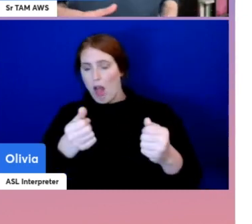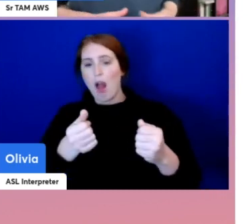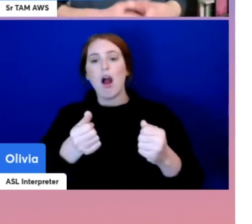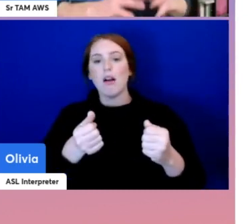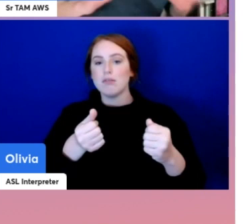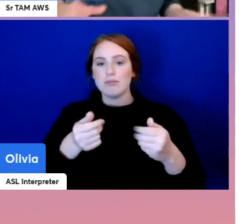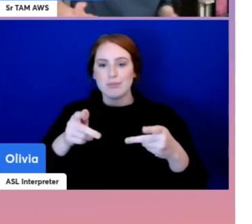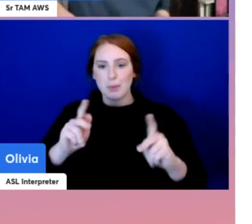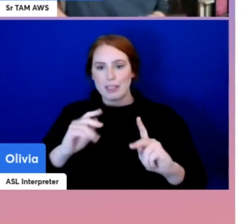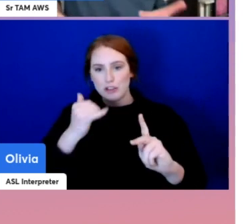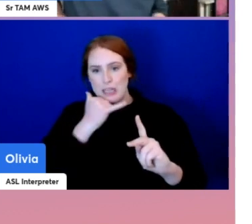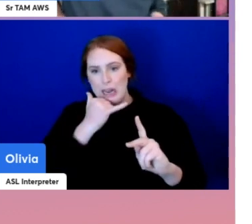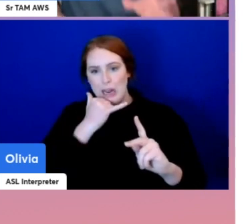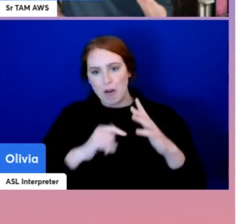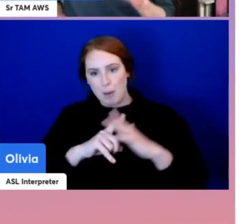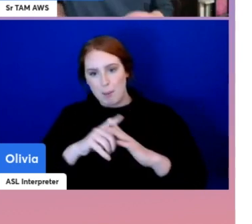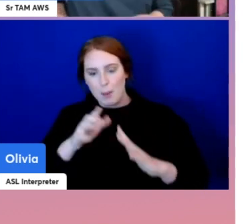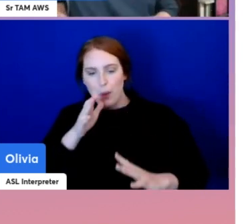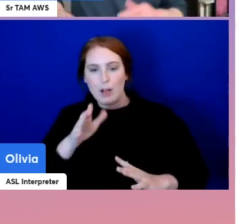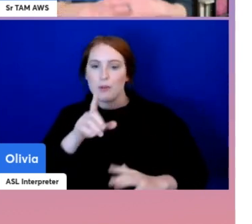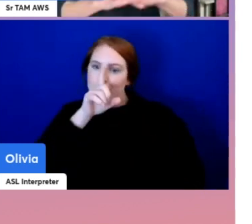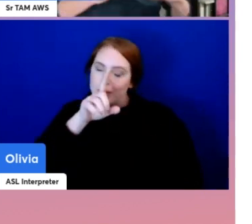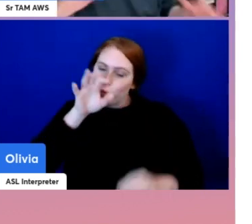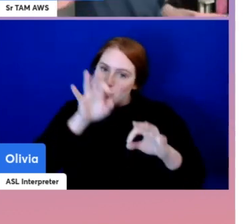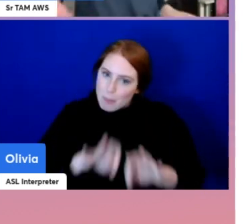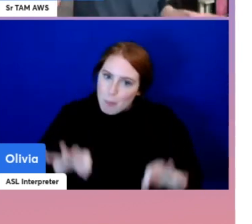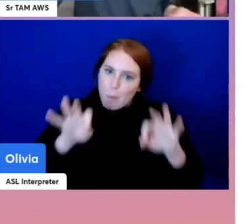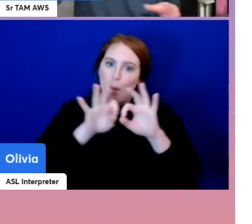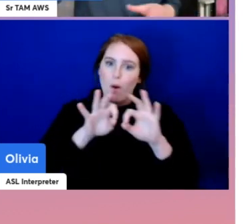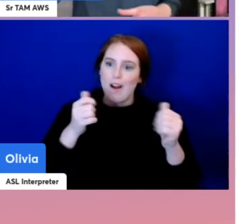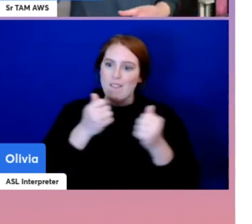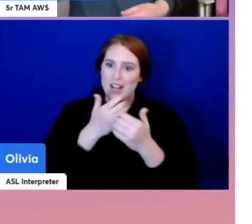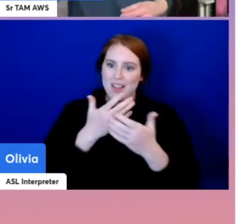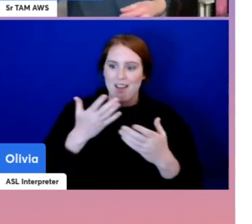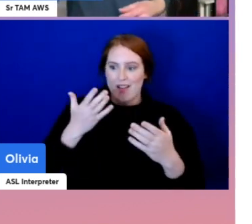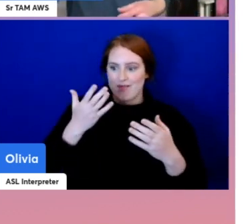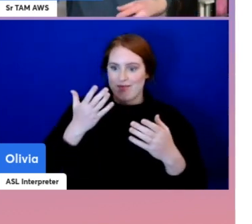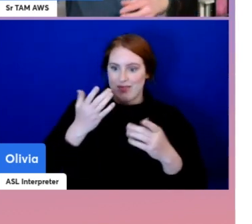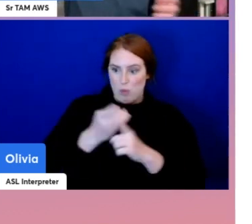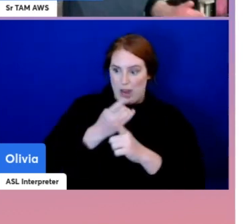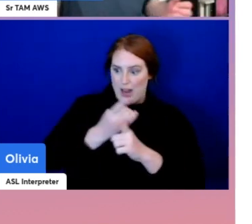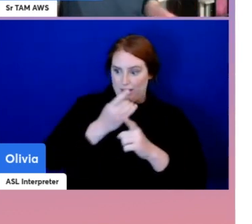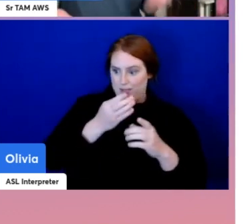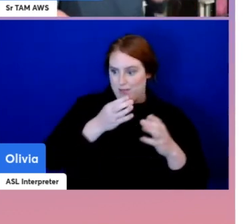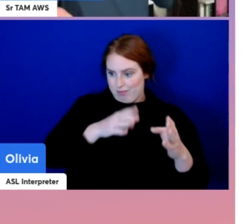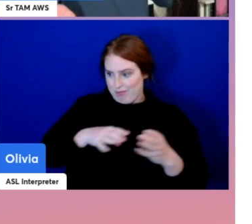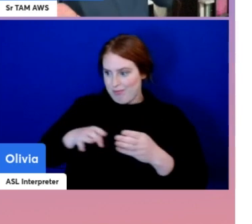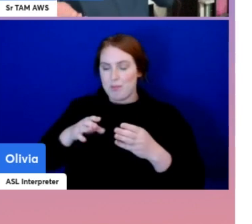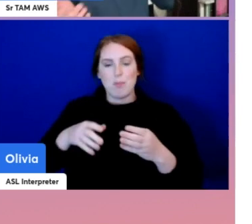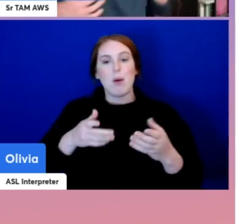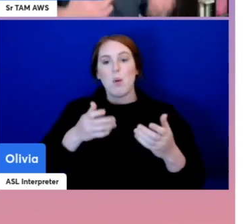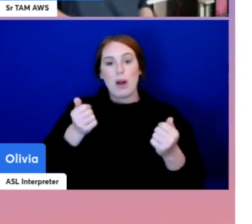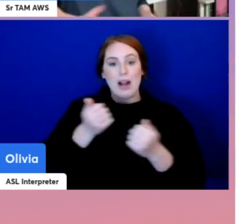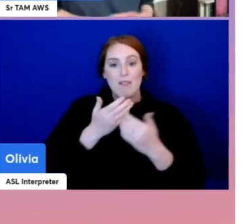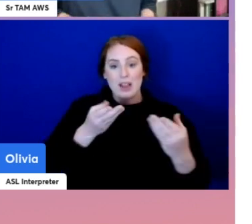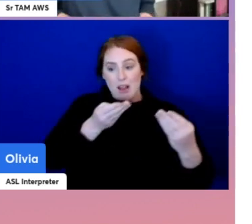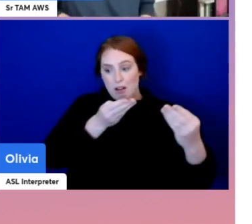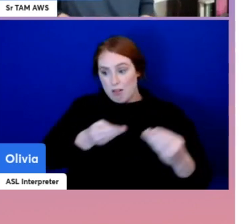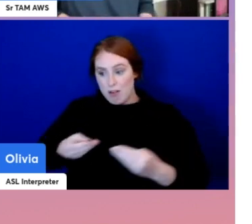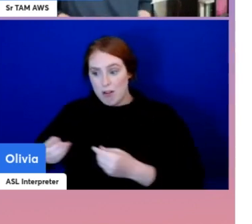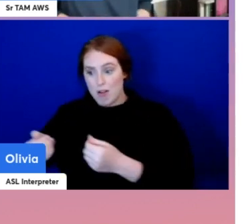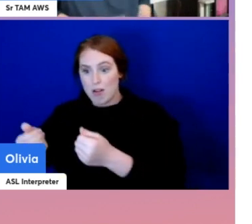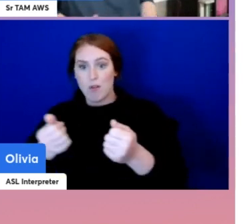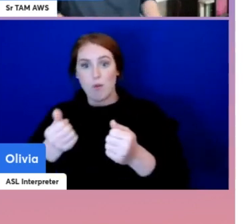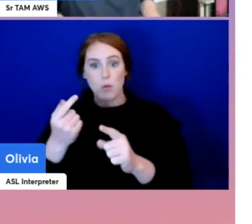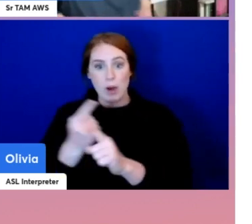very important that that's all correct. But when that all lines up correctly, what you get is what you're probably